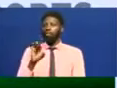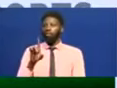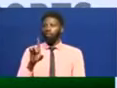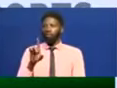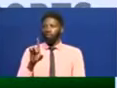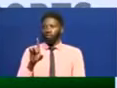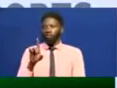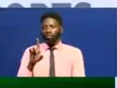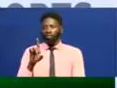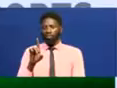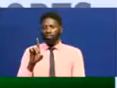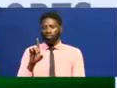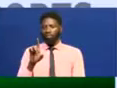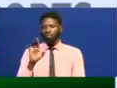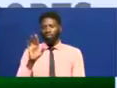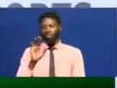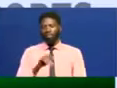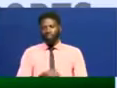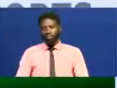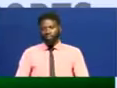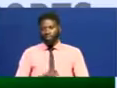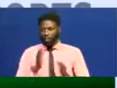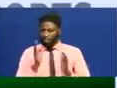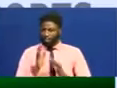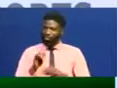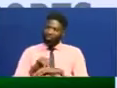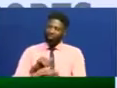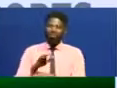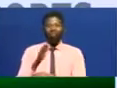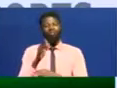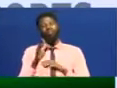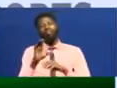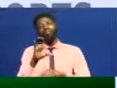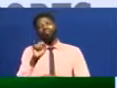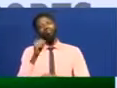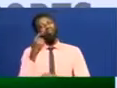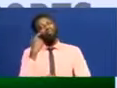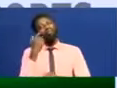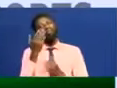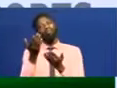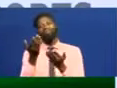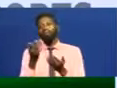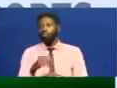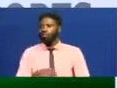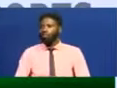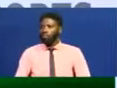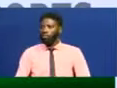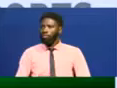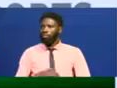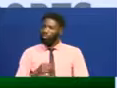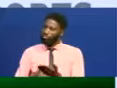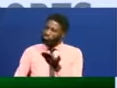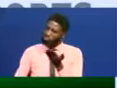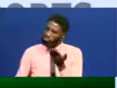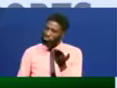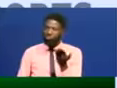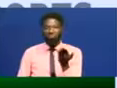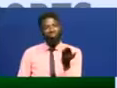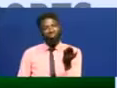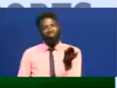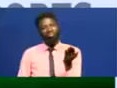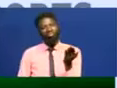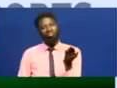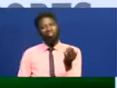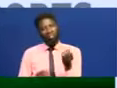Madrid. So someone sent me, Waziri, look at this. Okay, I get that a